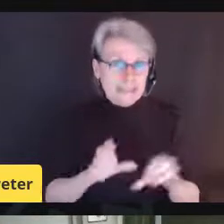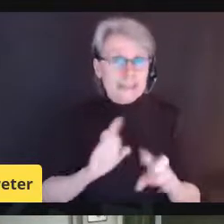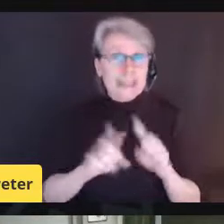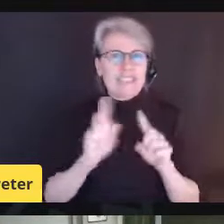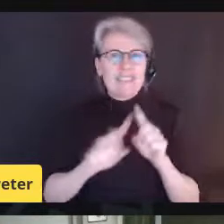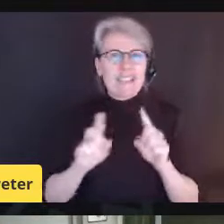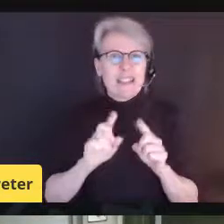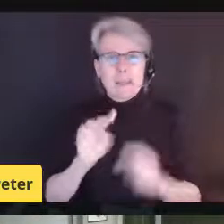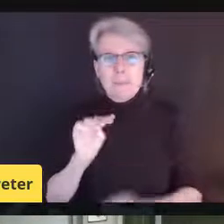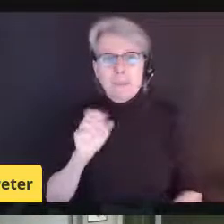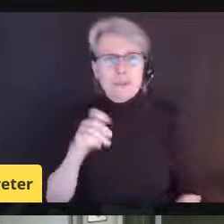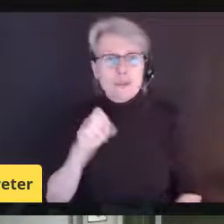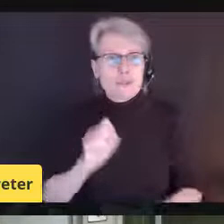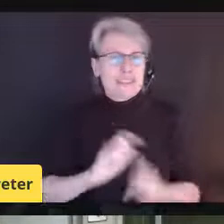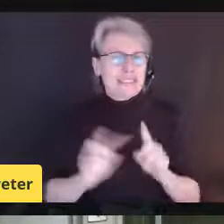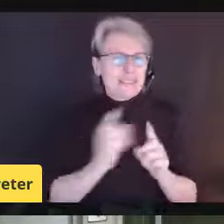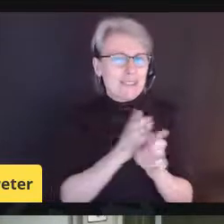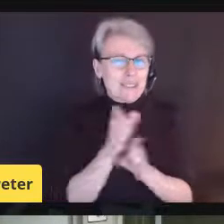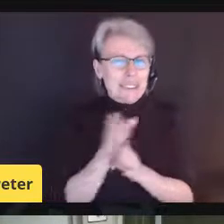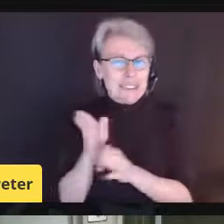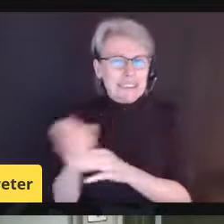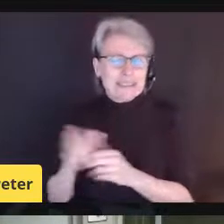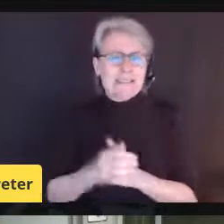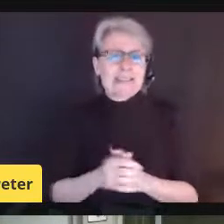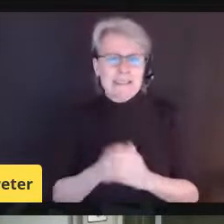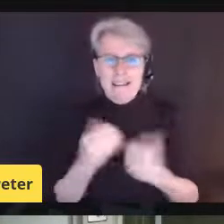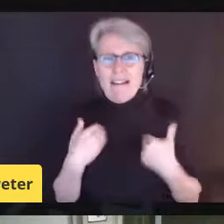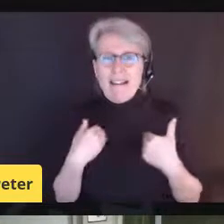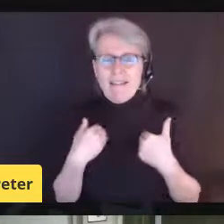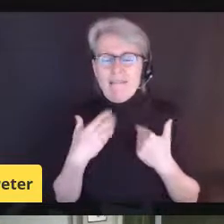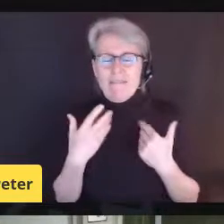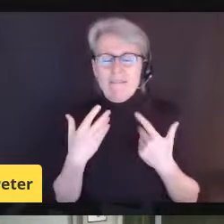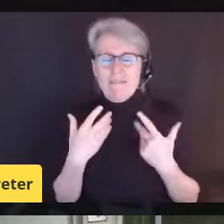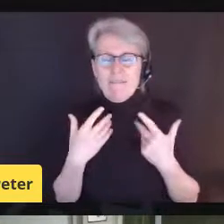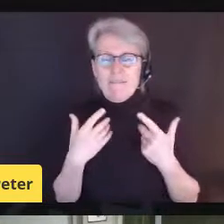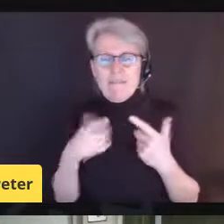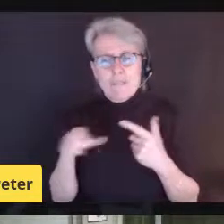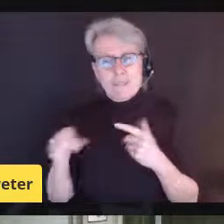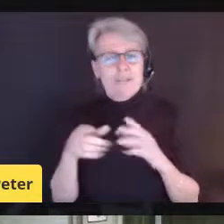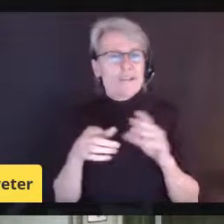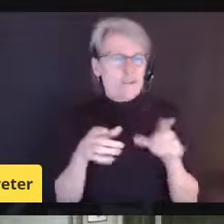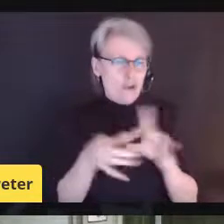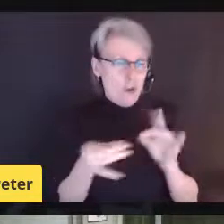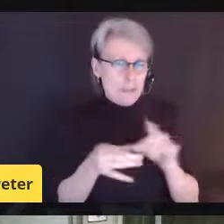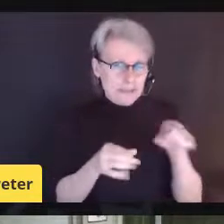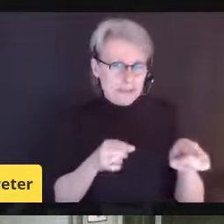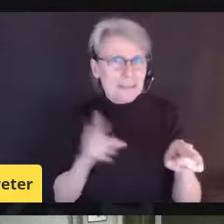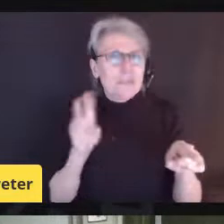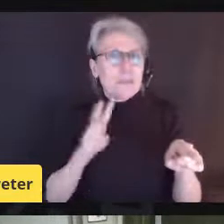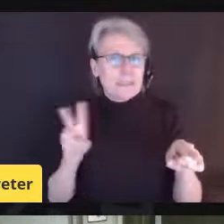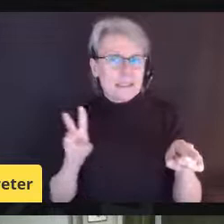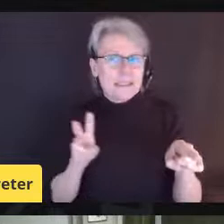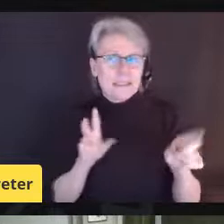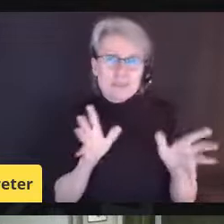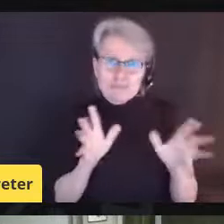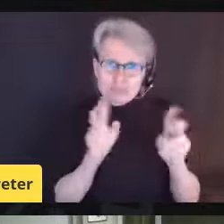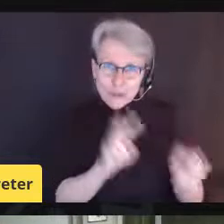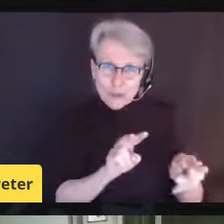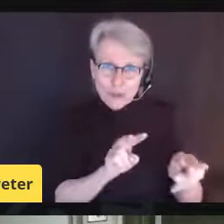over STEAM fields. So there's also a website in the comments box there. So I encourage you to check that out as